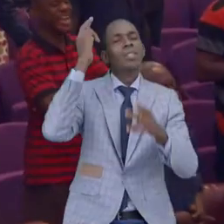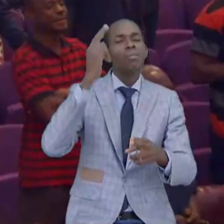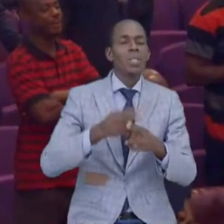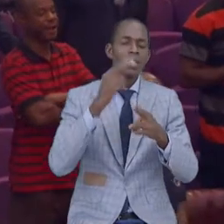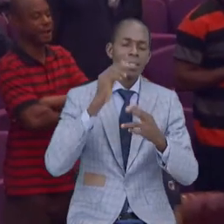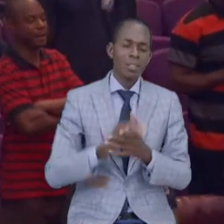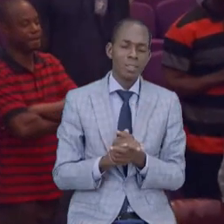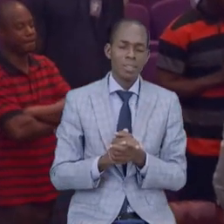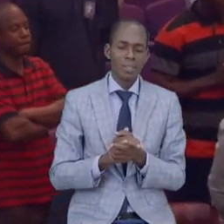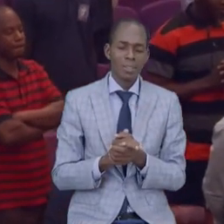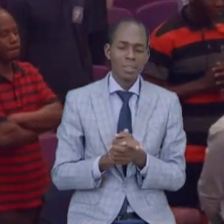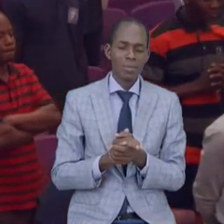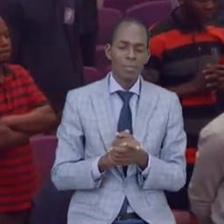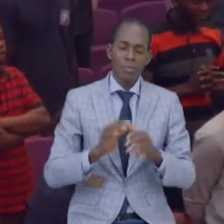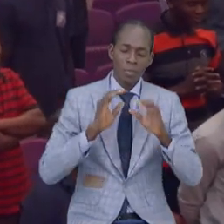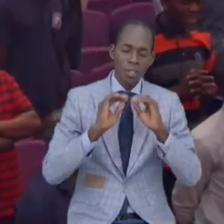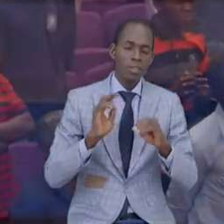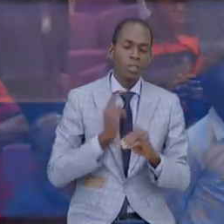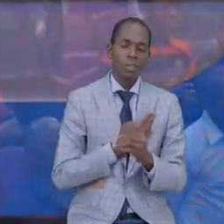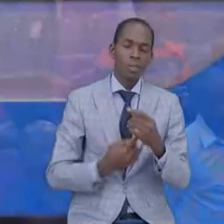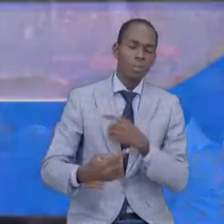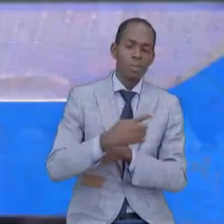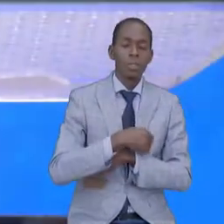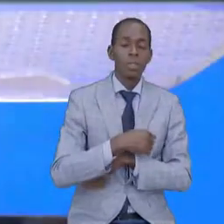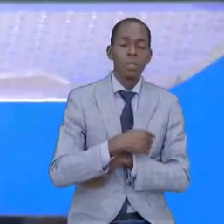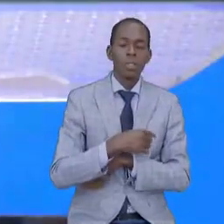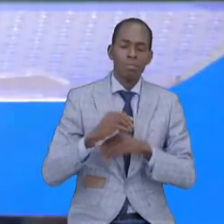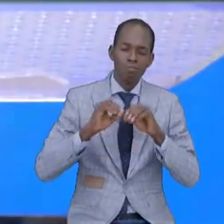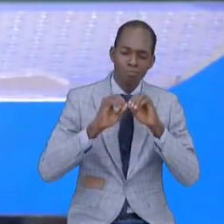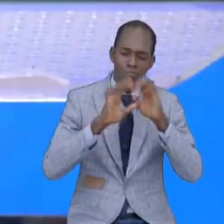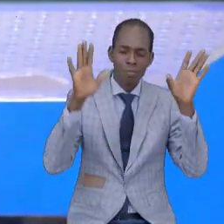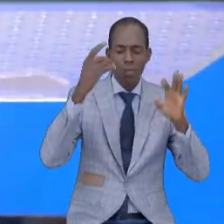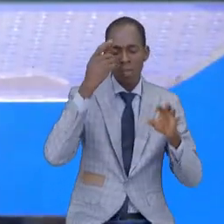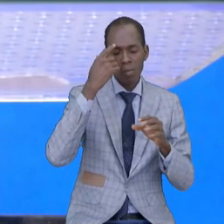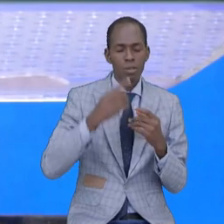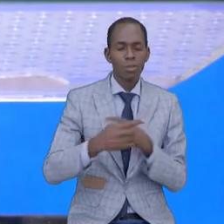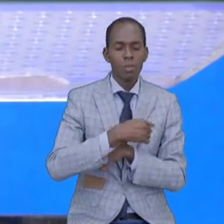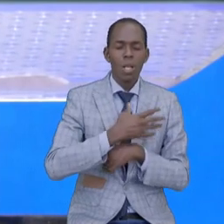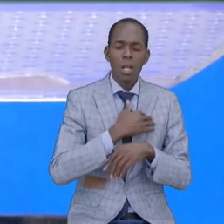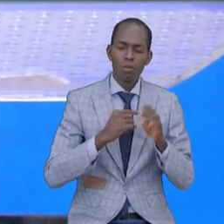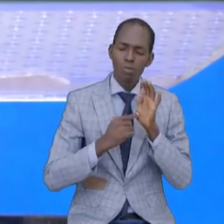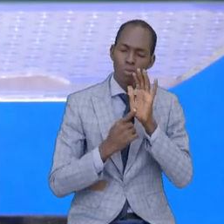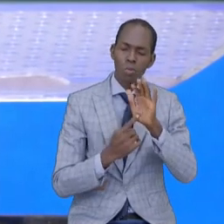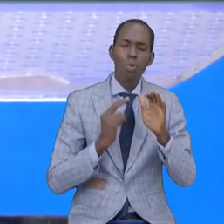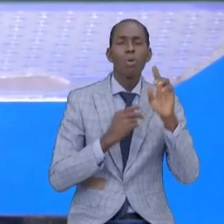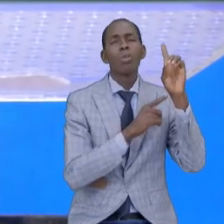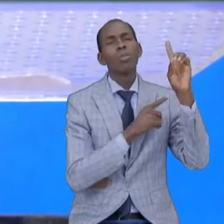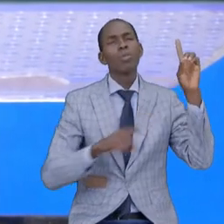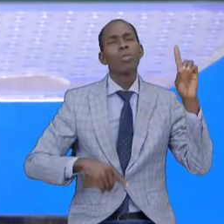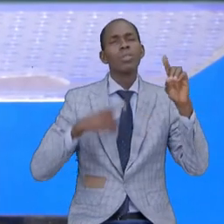name. Teach us today, enlighten us today, and show us, Lord, the